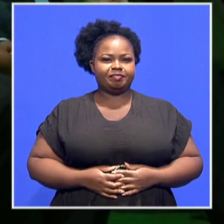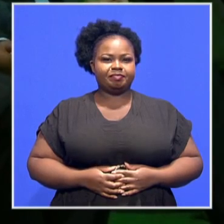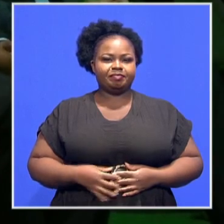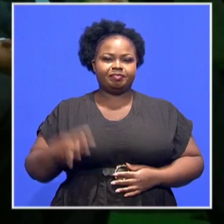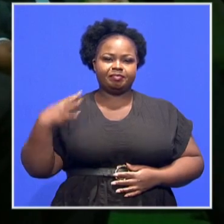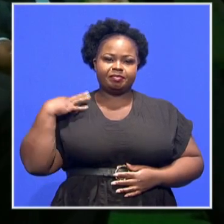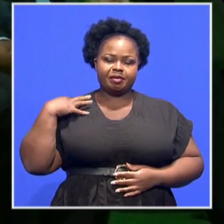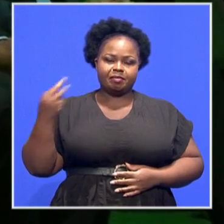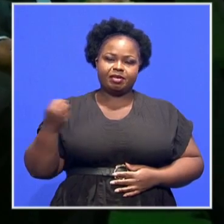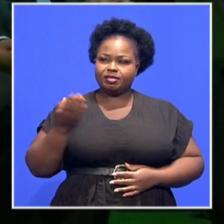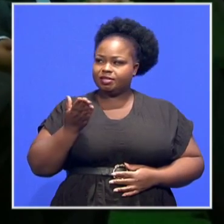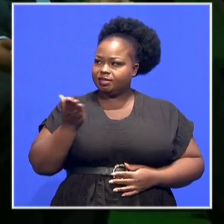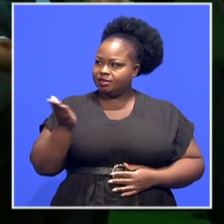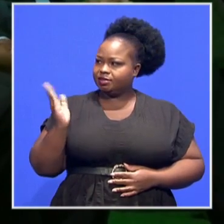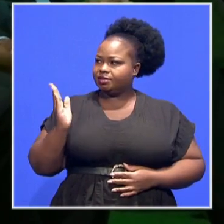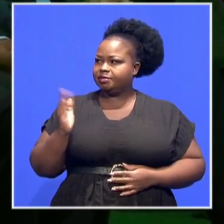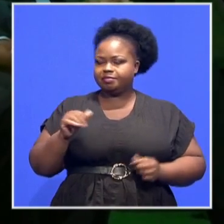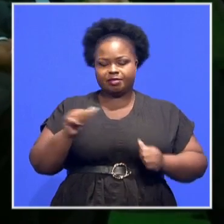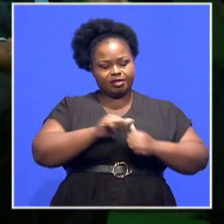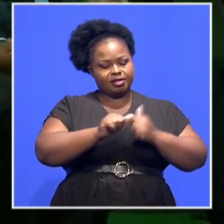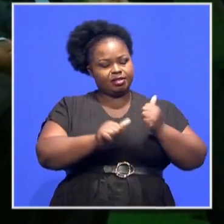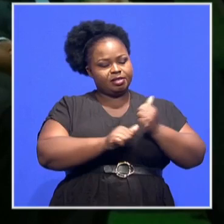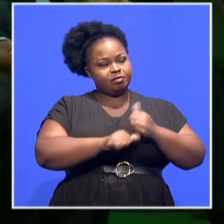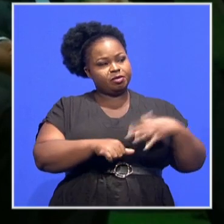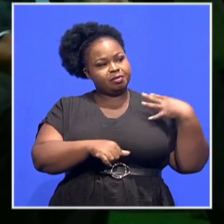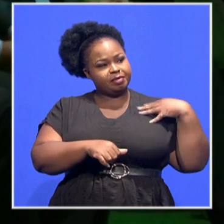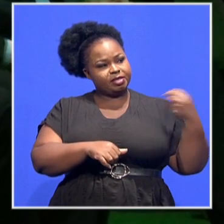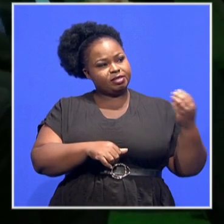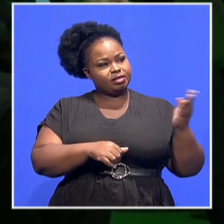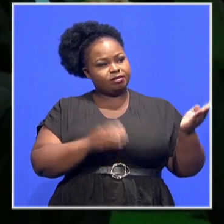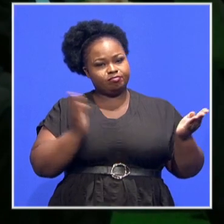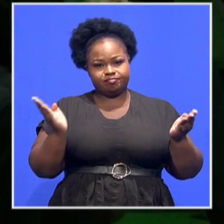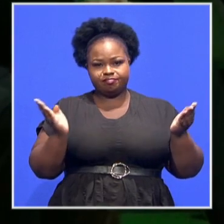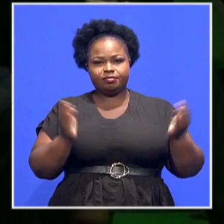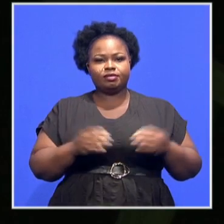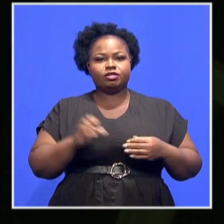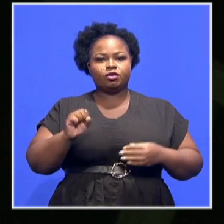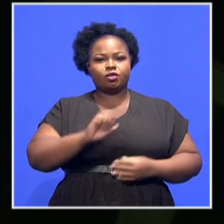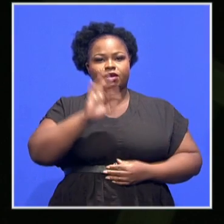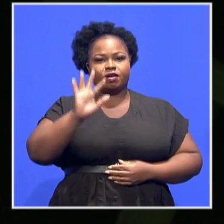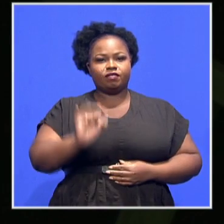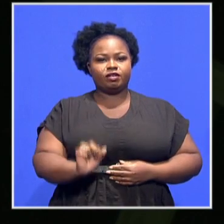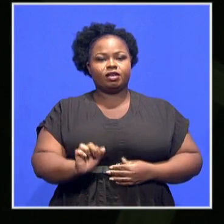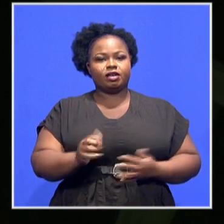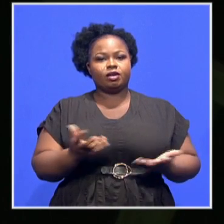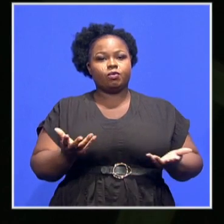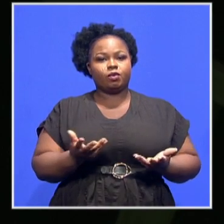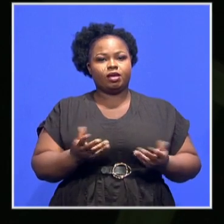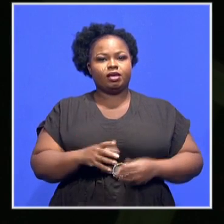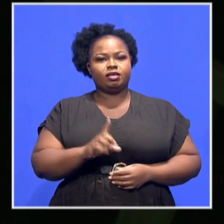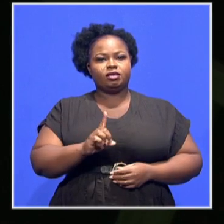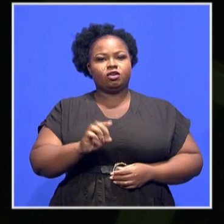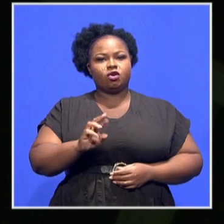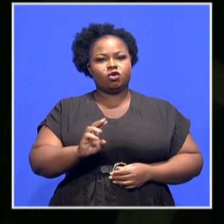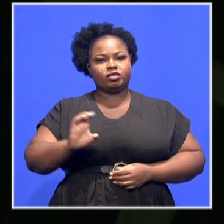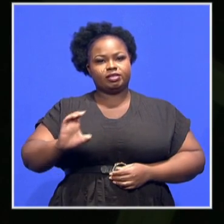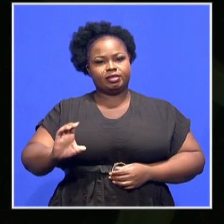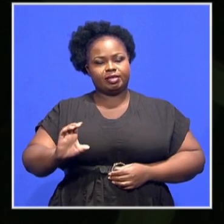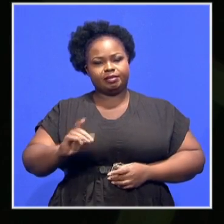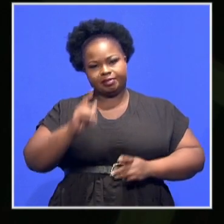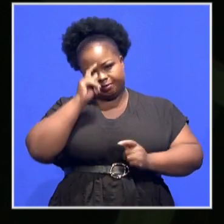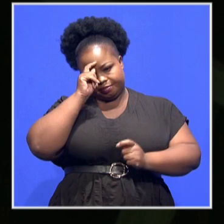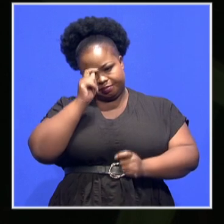Ministers and deputy ministers from both South Africa and the Democratic Republic of the Congo, and